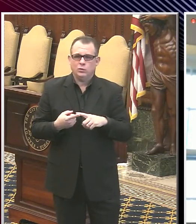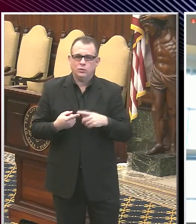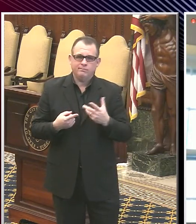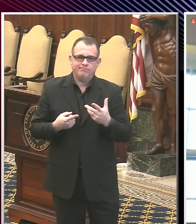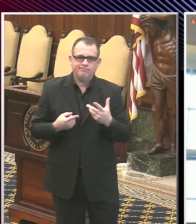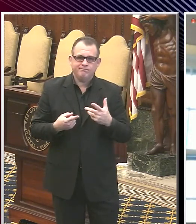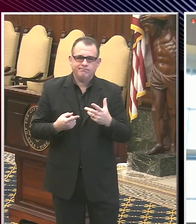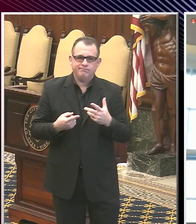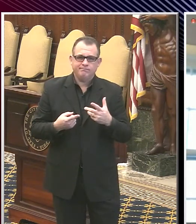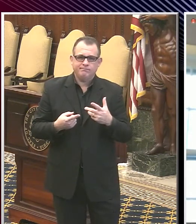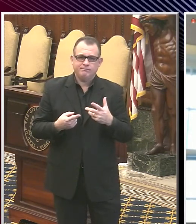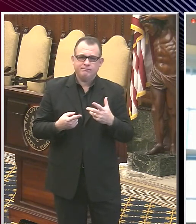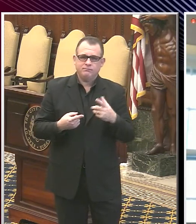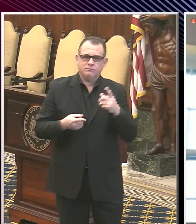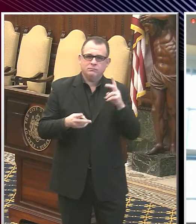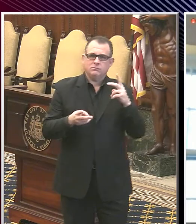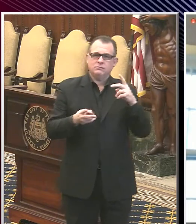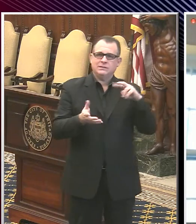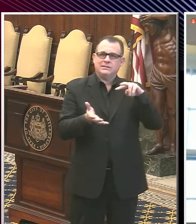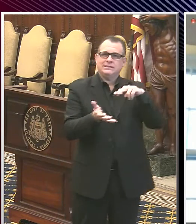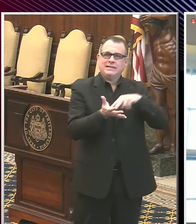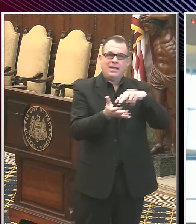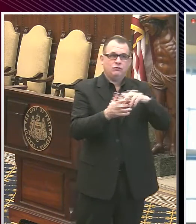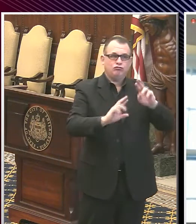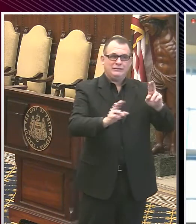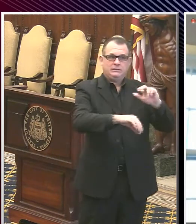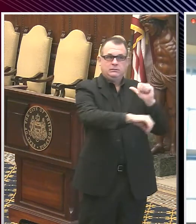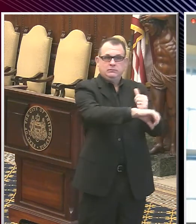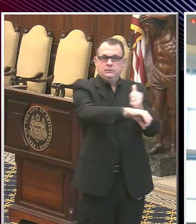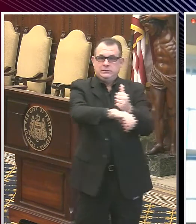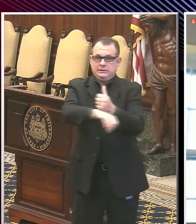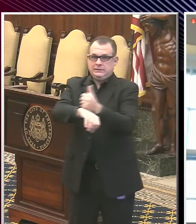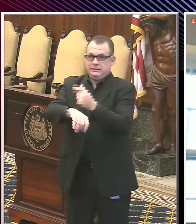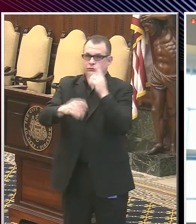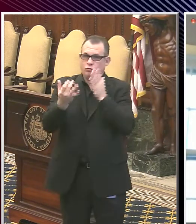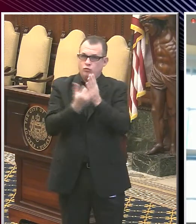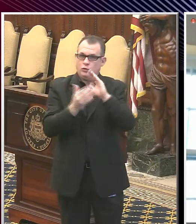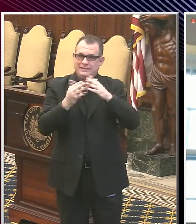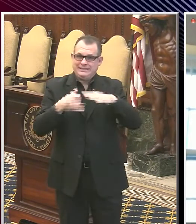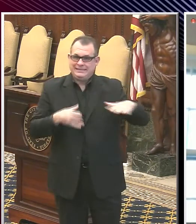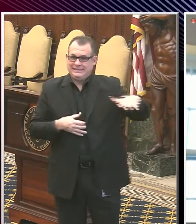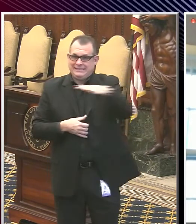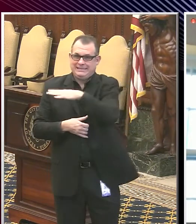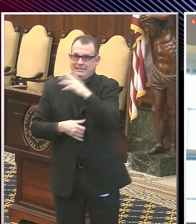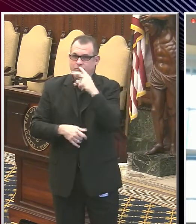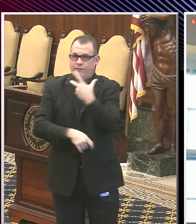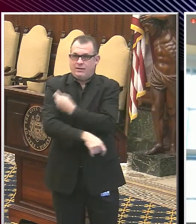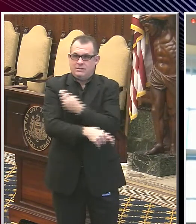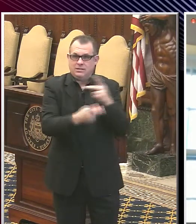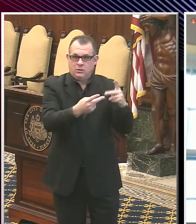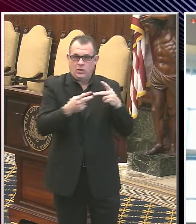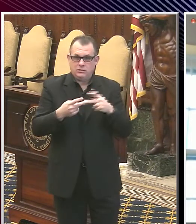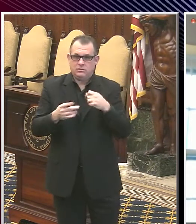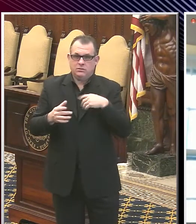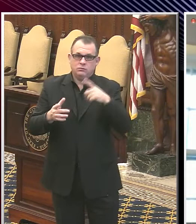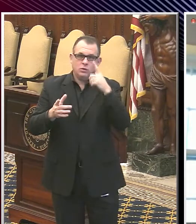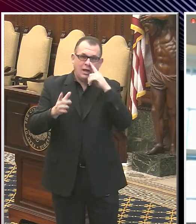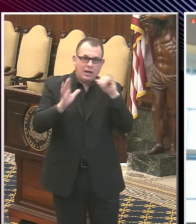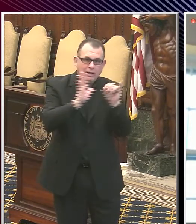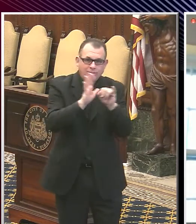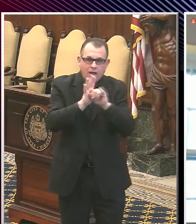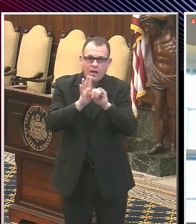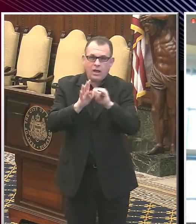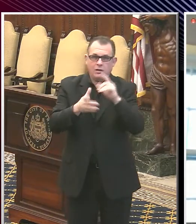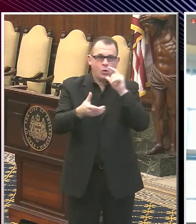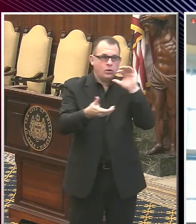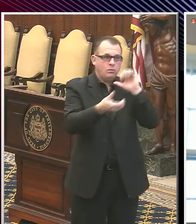standing mass vaccination sites in various areas of the city. So we are identifying partners who